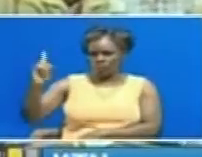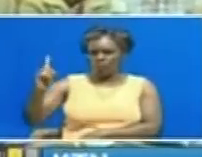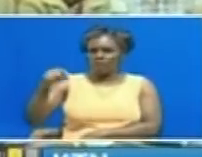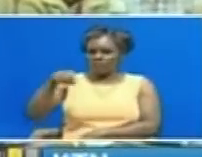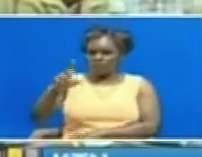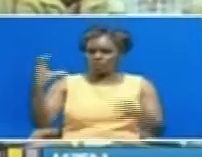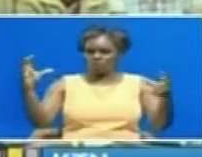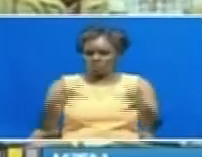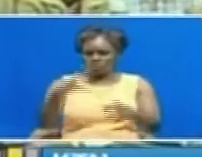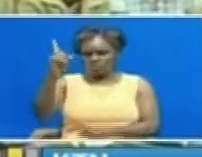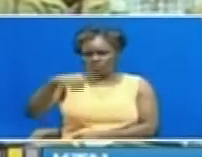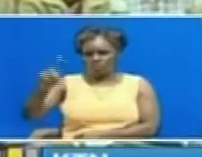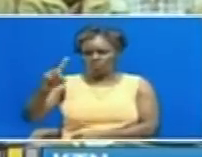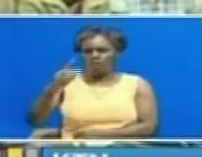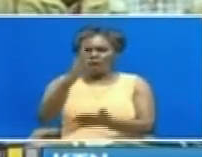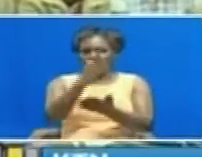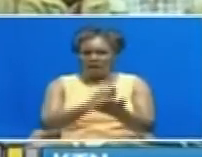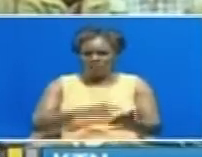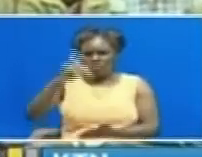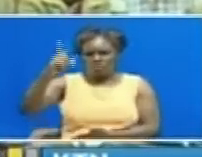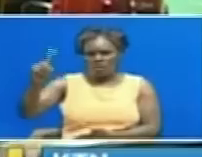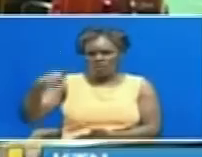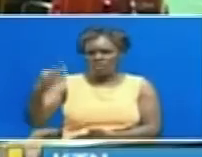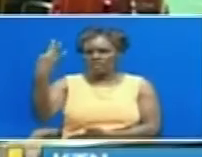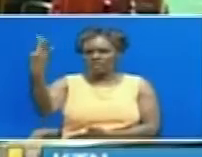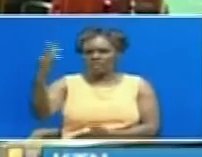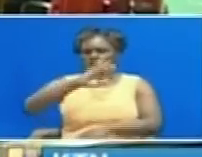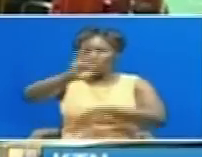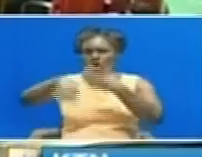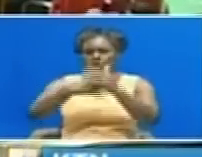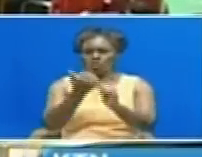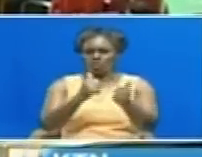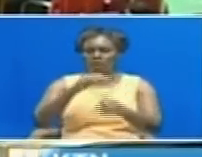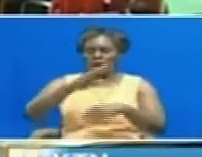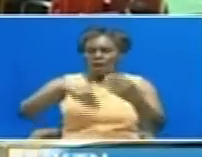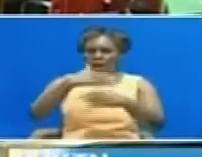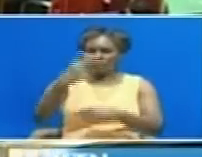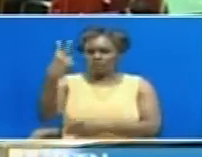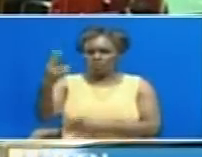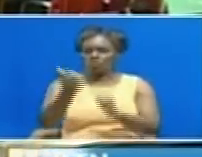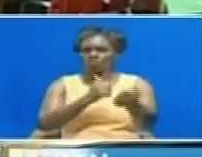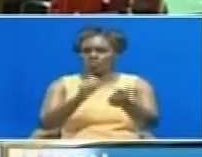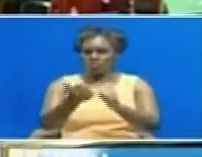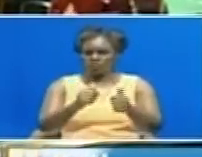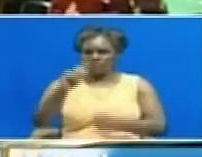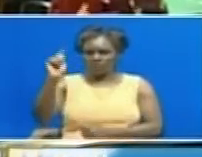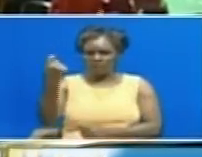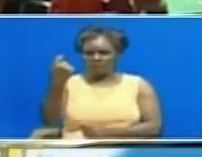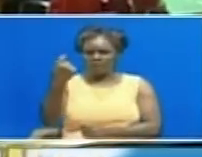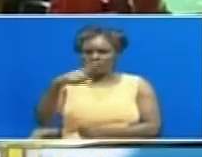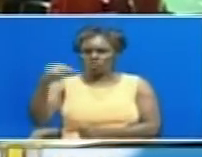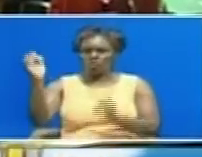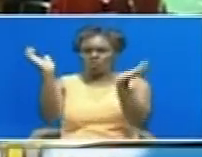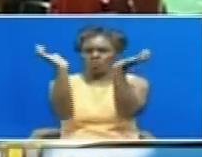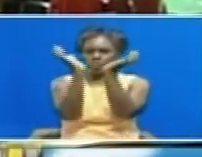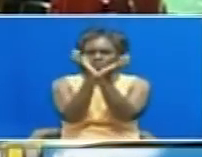Malkia Strikers qualified for the semis, winning all their three matches. After winning their first two matches in convincing display, Kenya took to the Kasarani